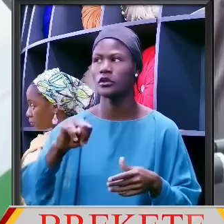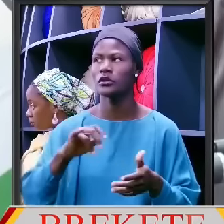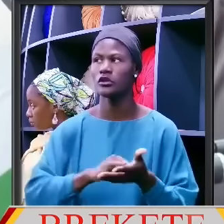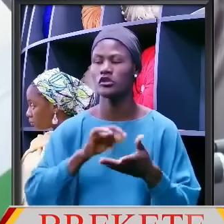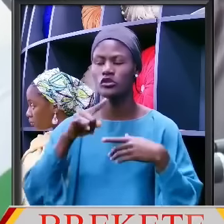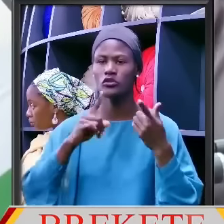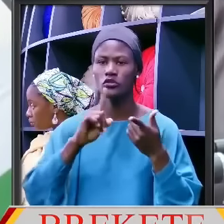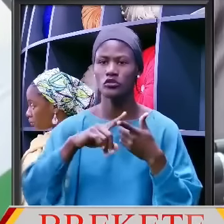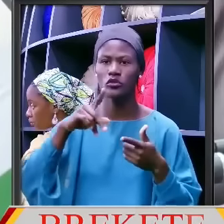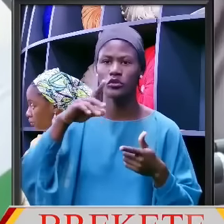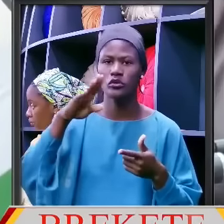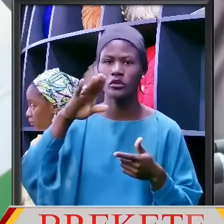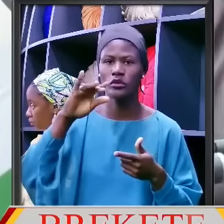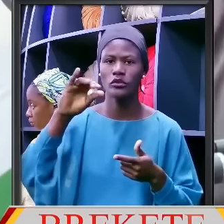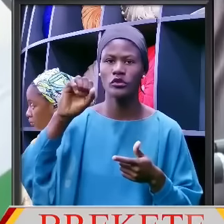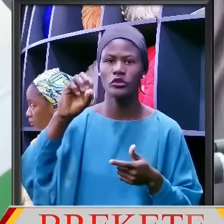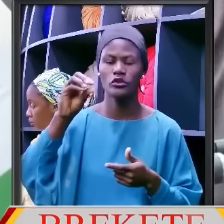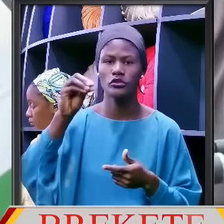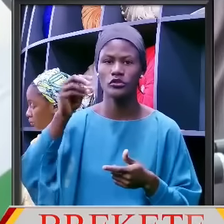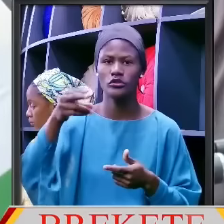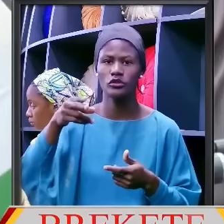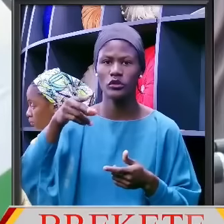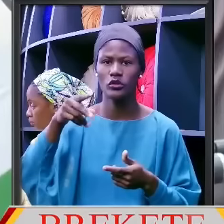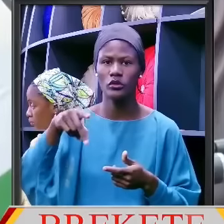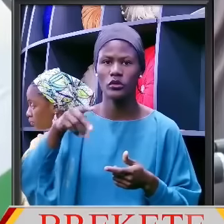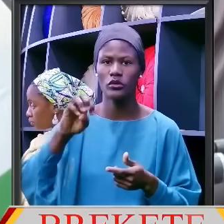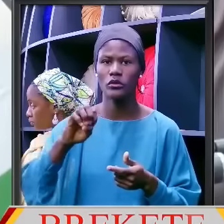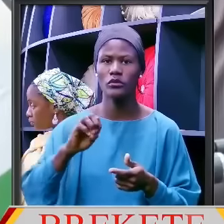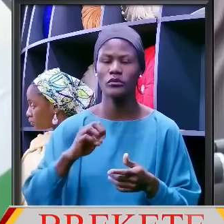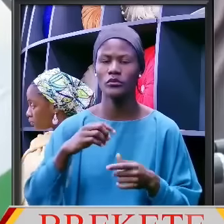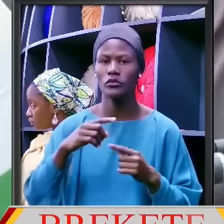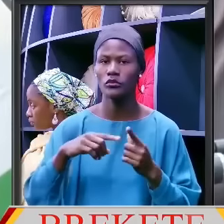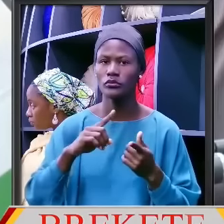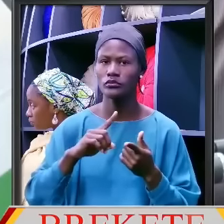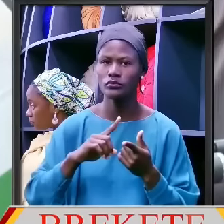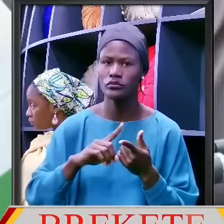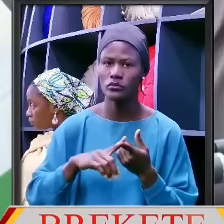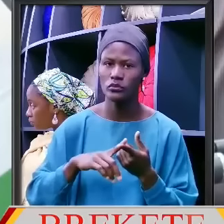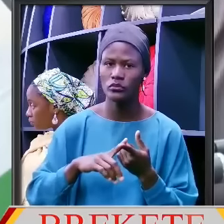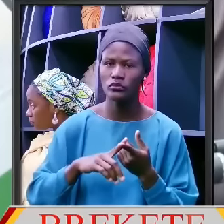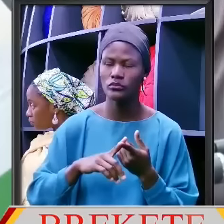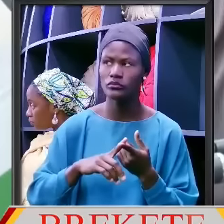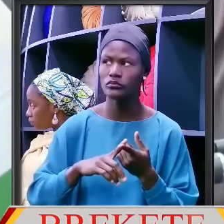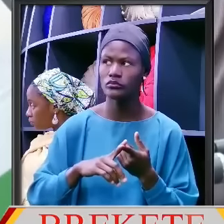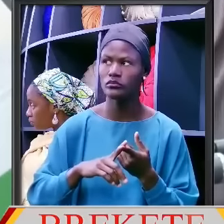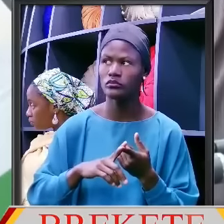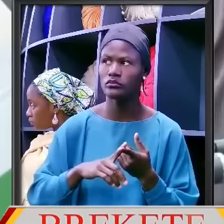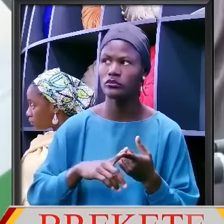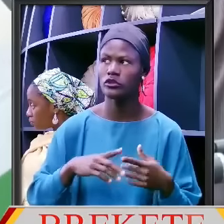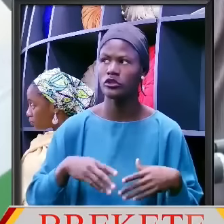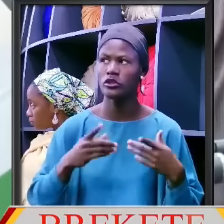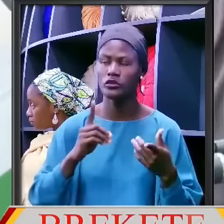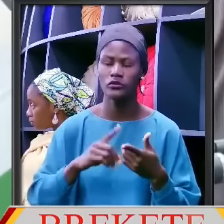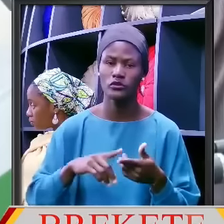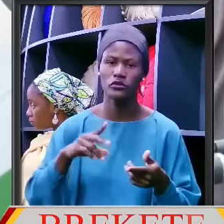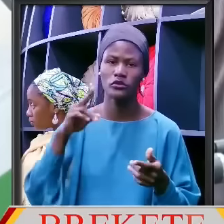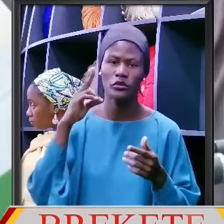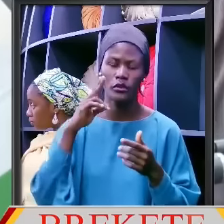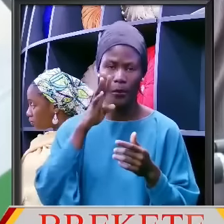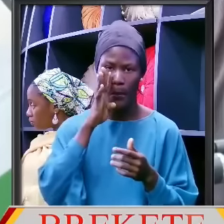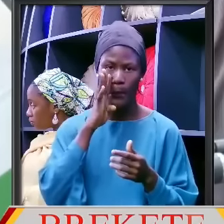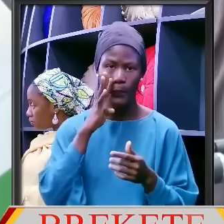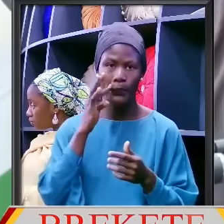bishop. My friend went to the bishop with a report, and they gave him an appointment